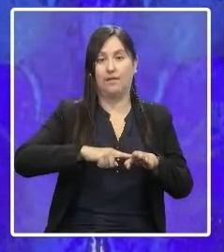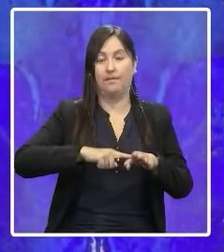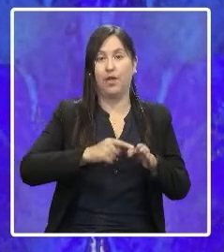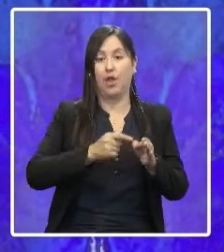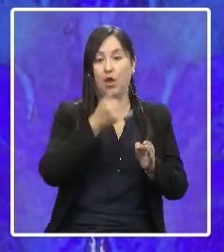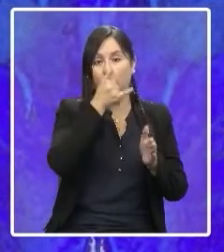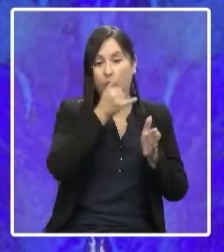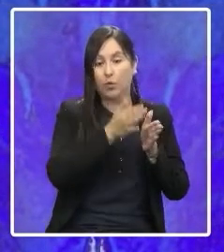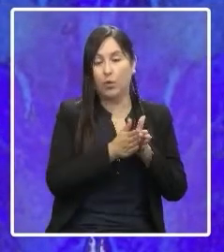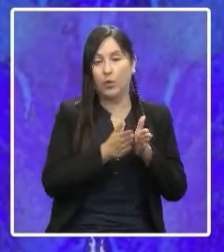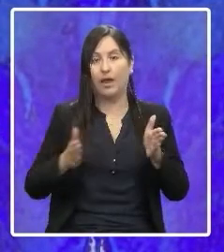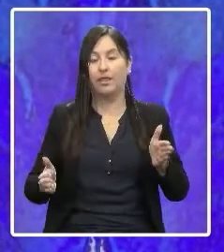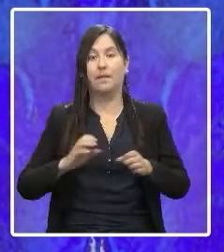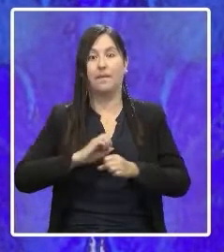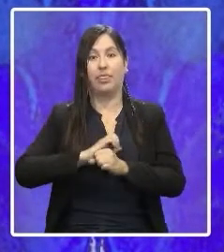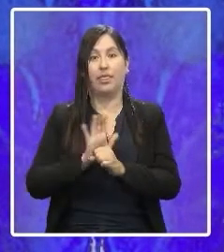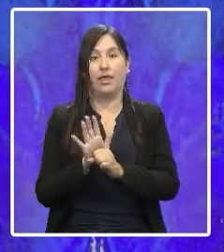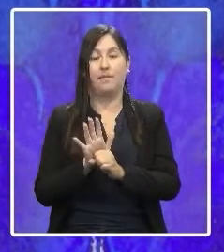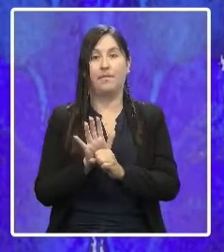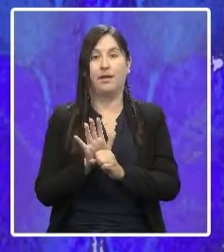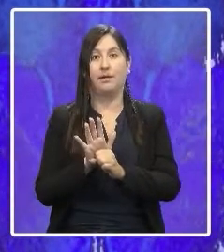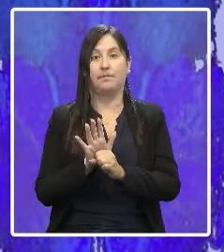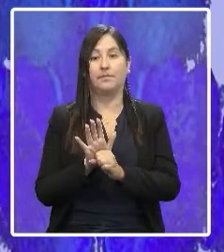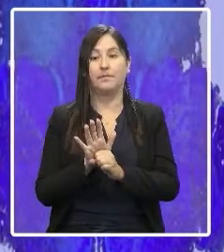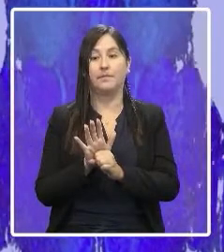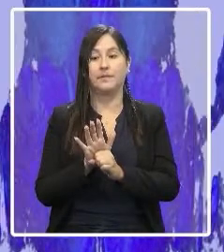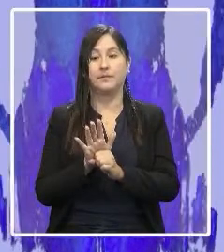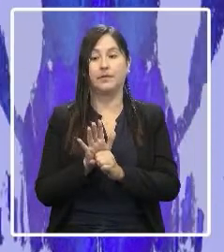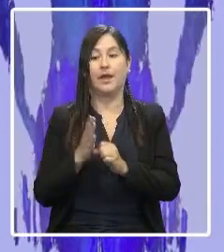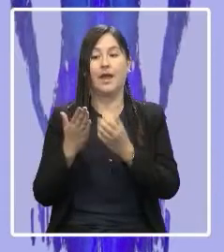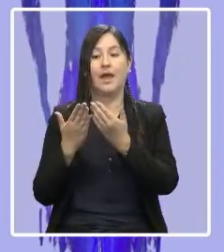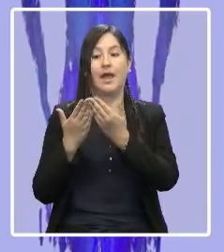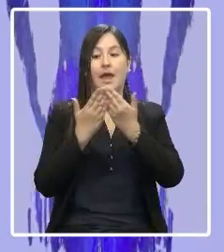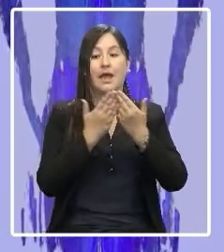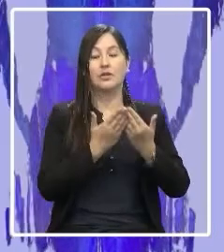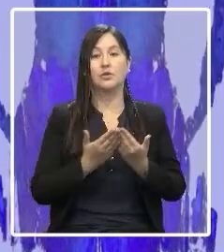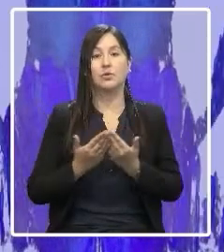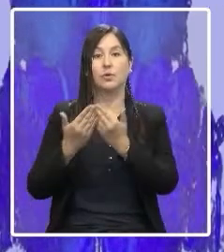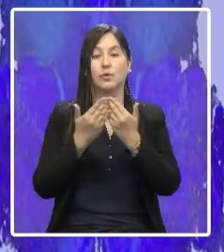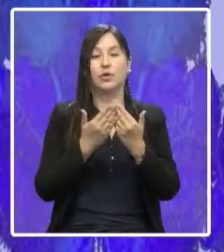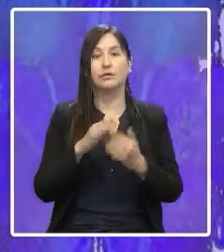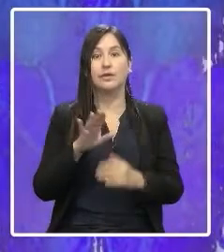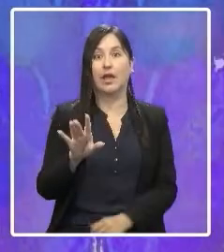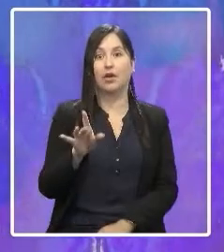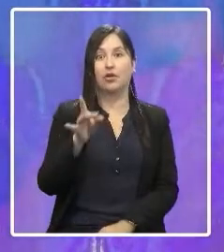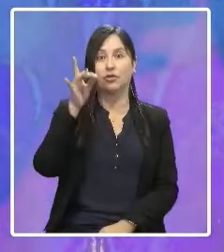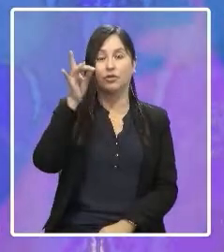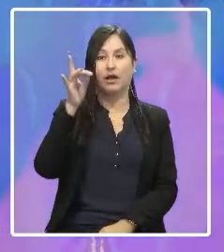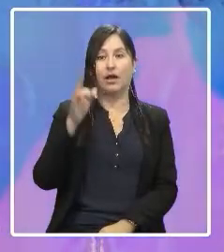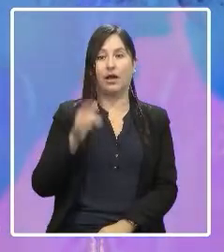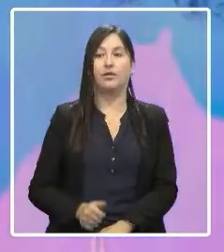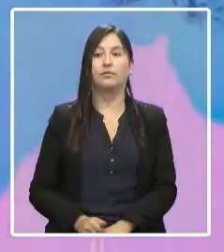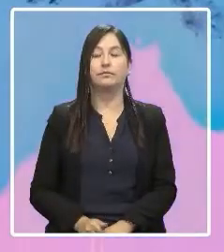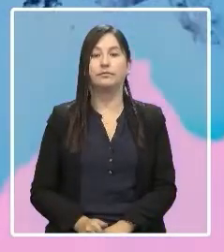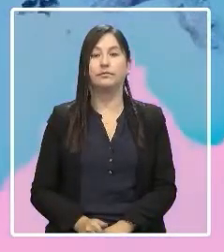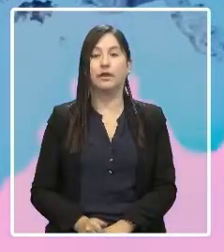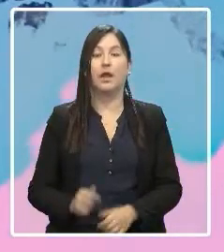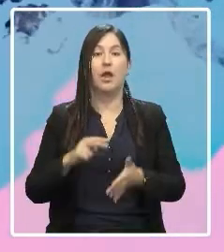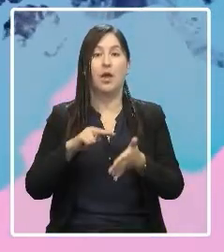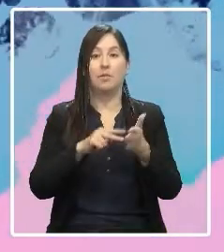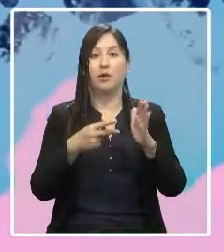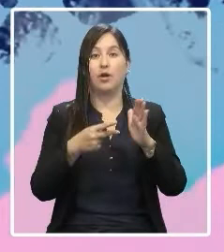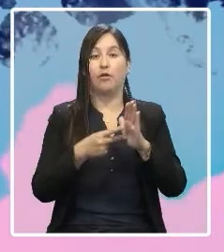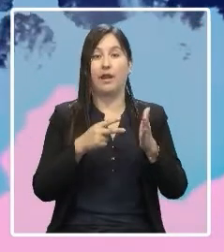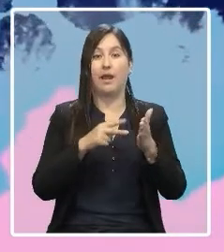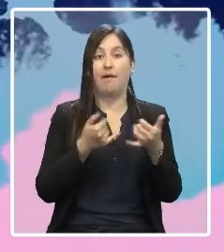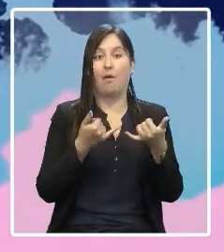number of studies that have looked at things like internet gaming disorder, online gambling, online pornography, and